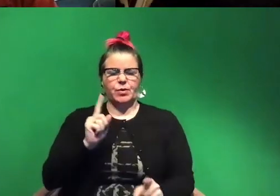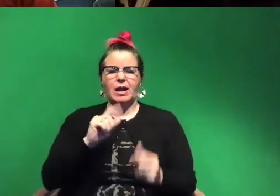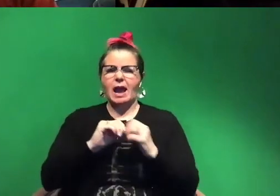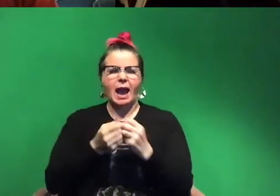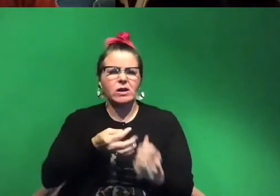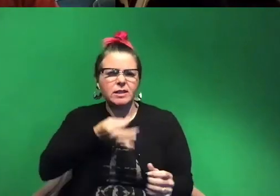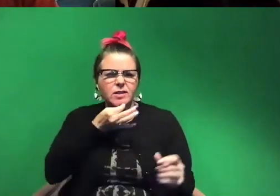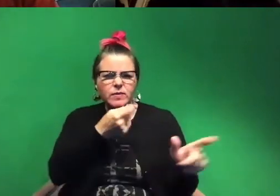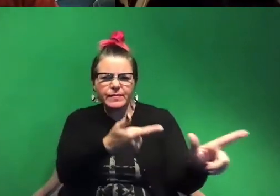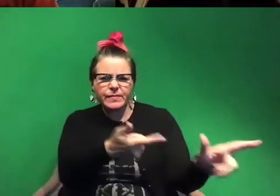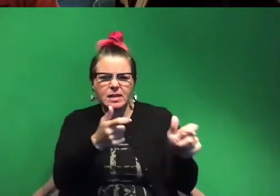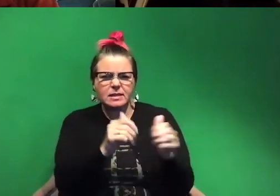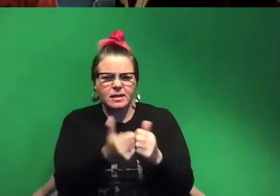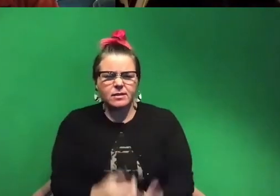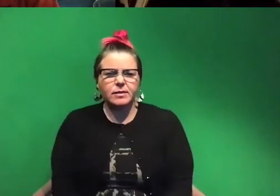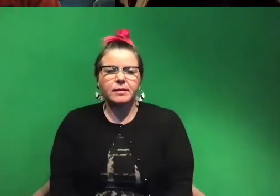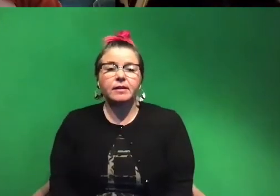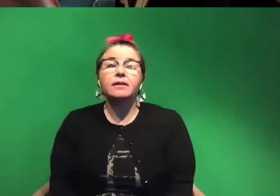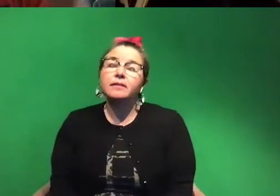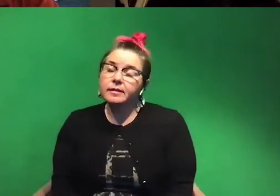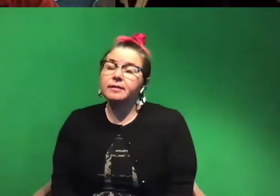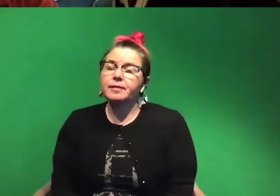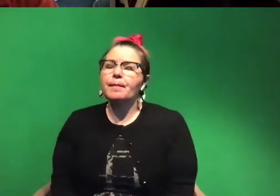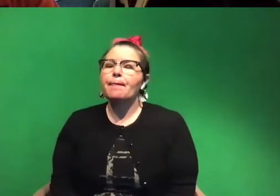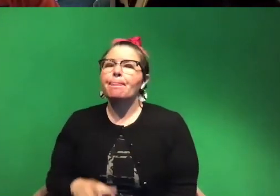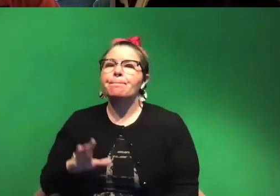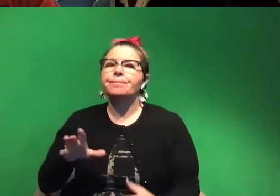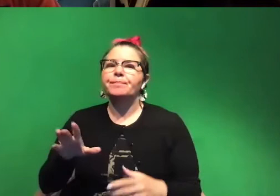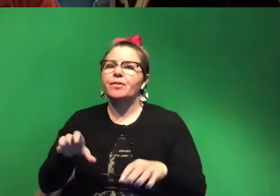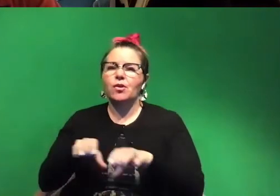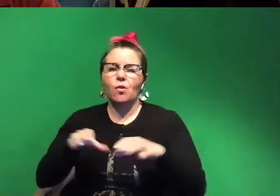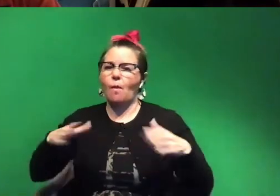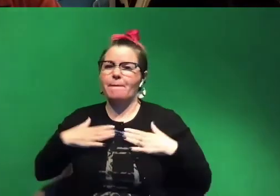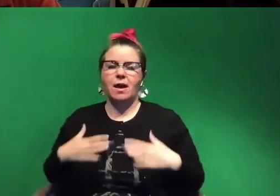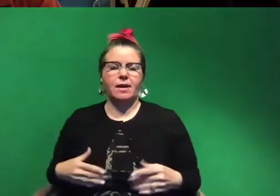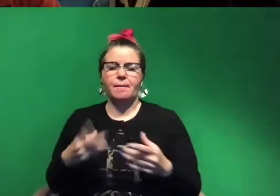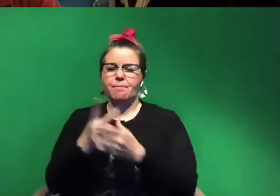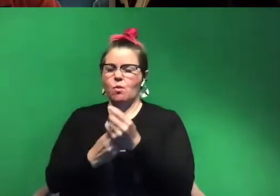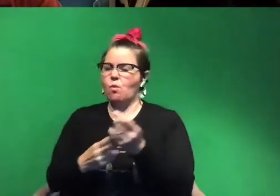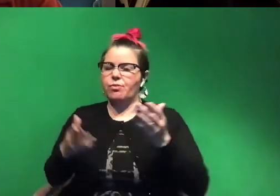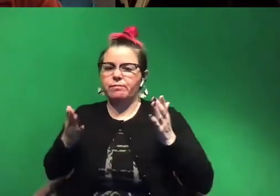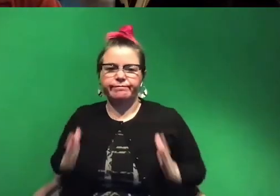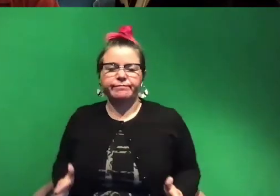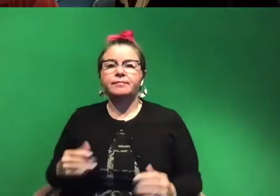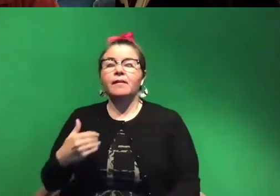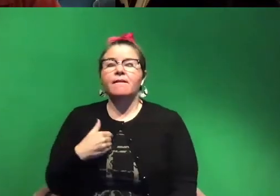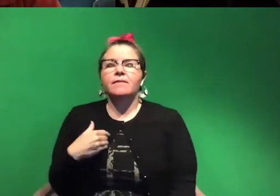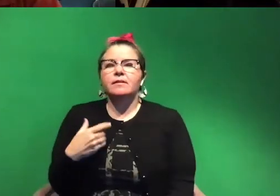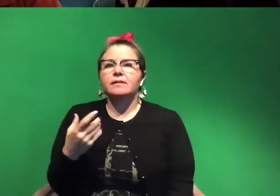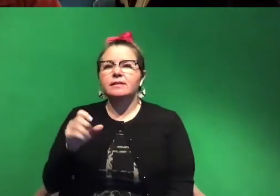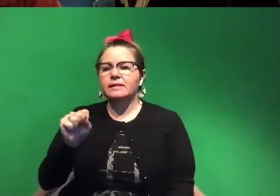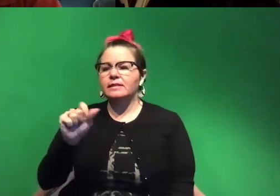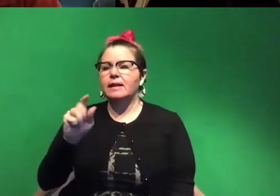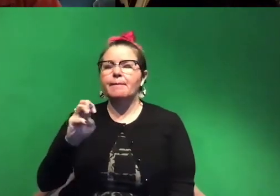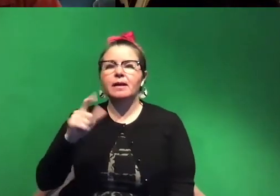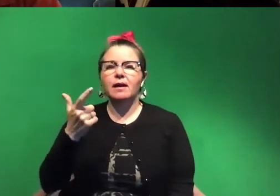so fast? Yeah, so they all along the lengths of their body on both sides, they have these slime glands,